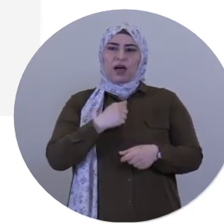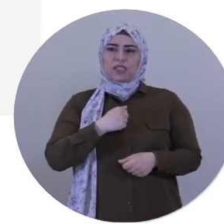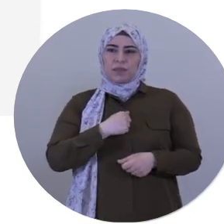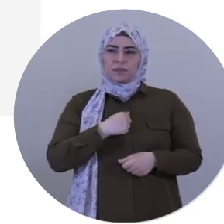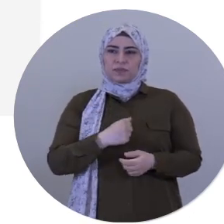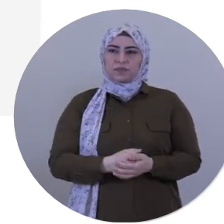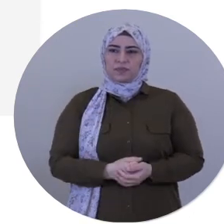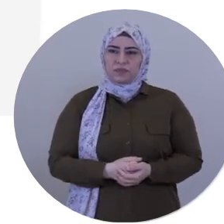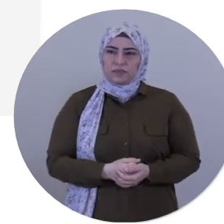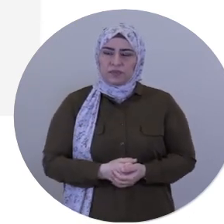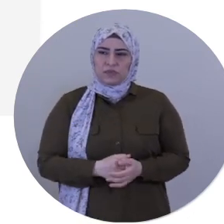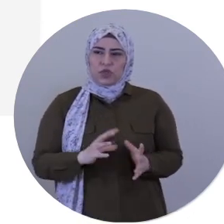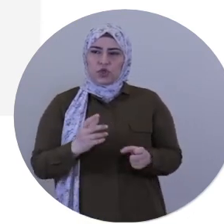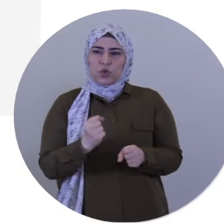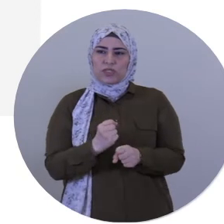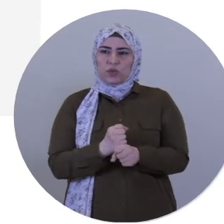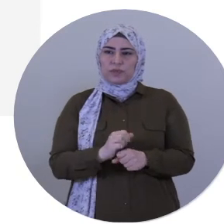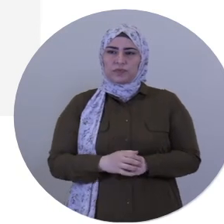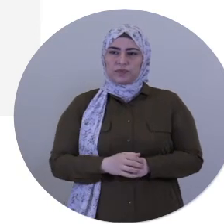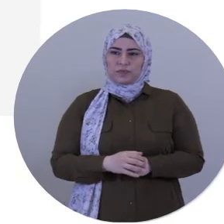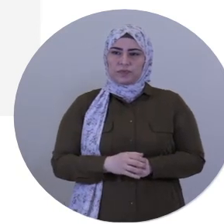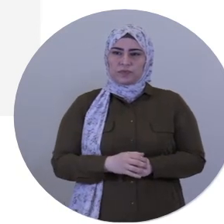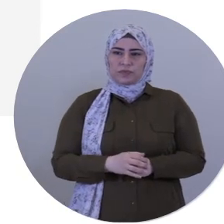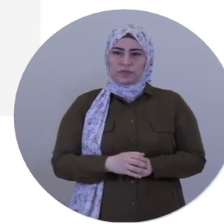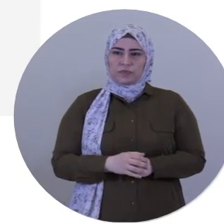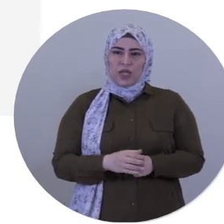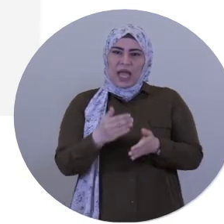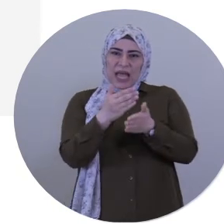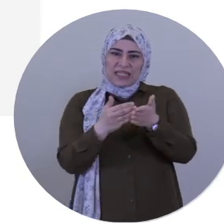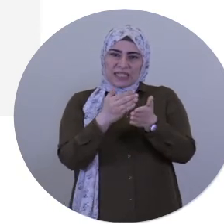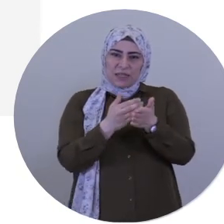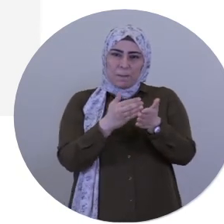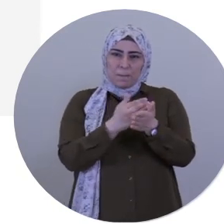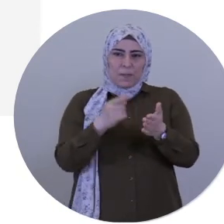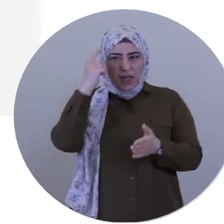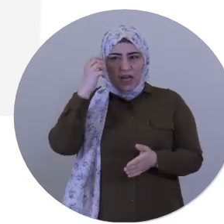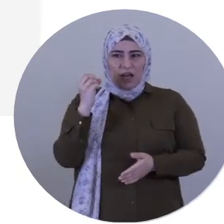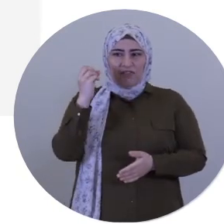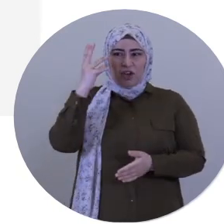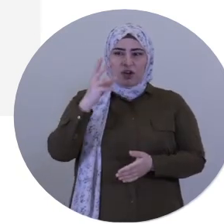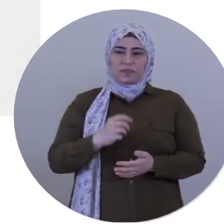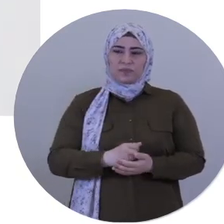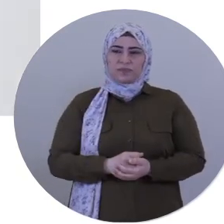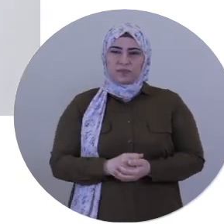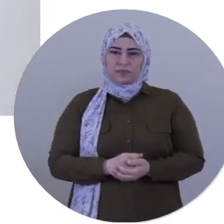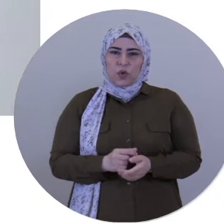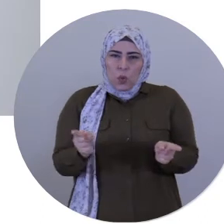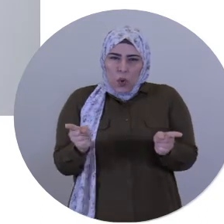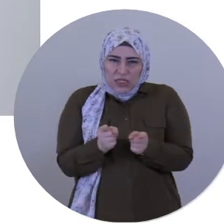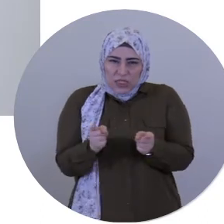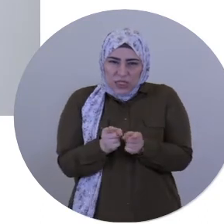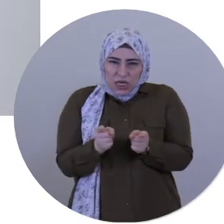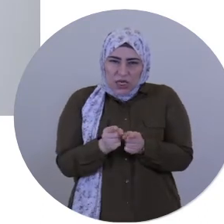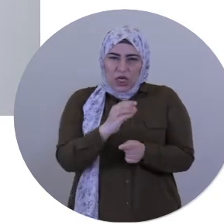Maintain the original idea from the passage. And here are a few tips on how to use your own words.